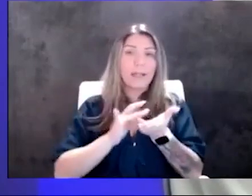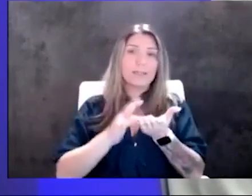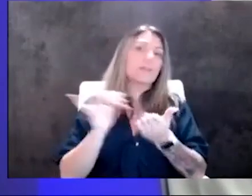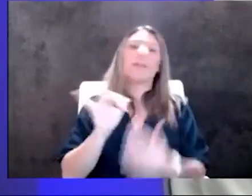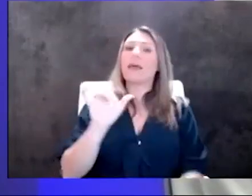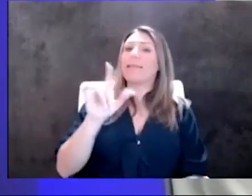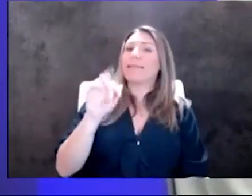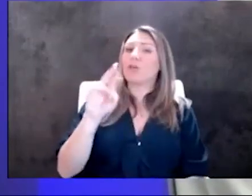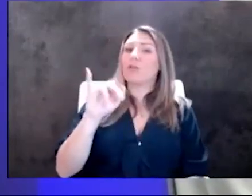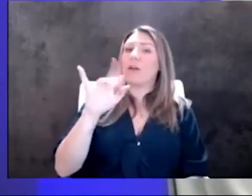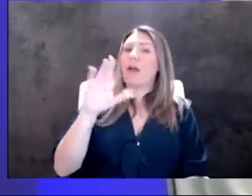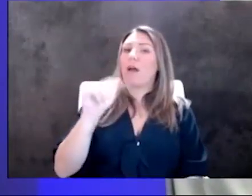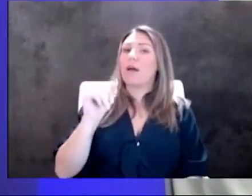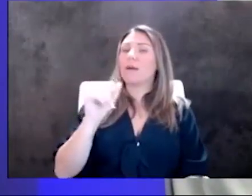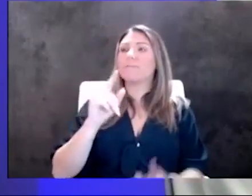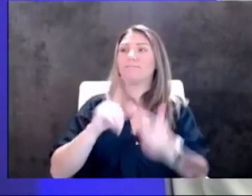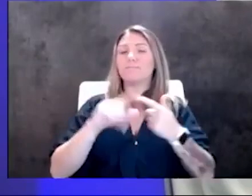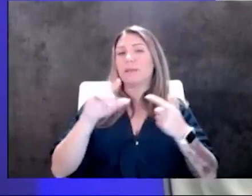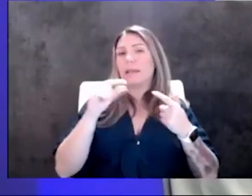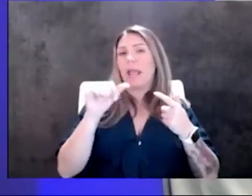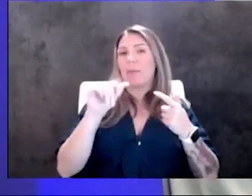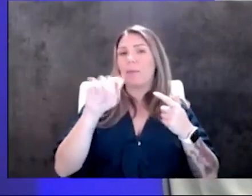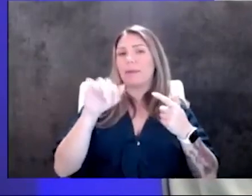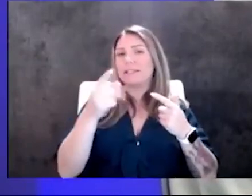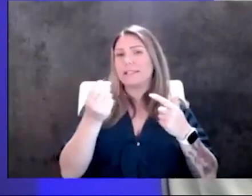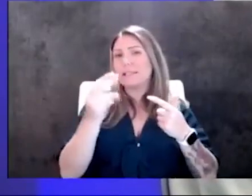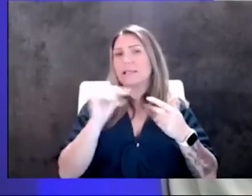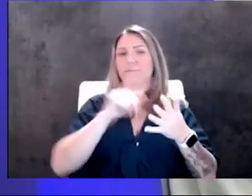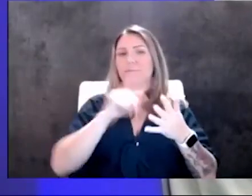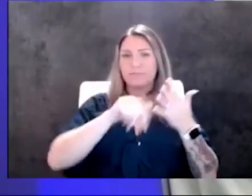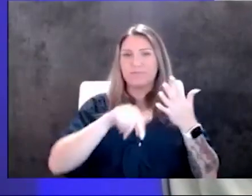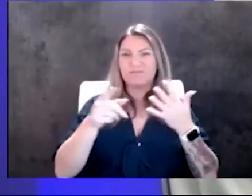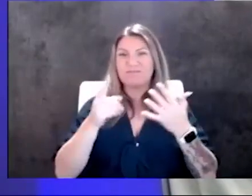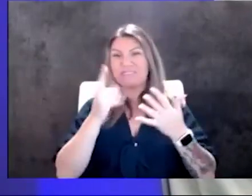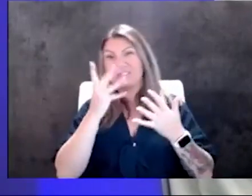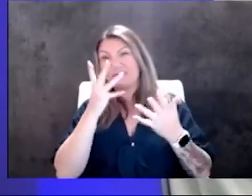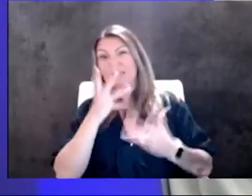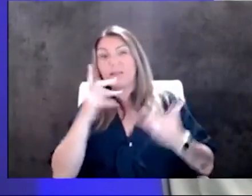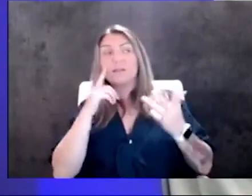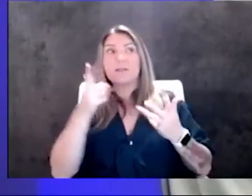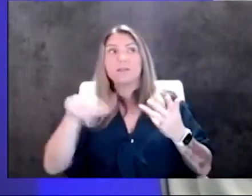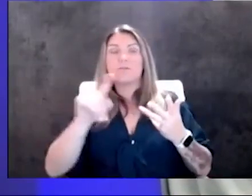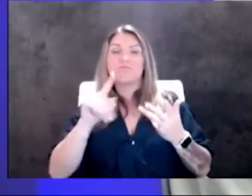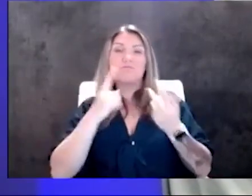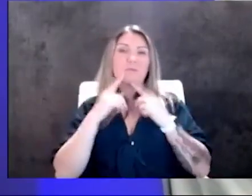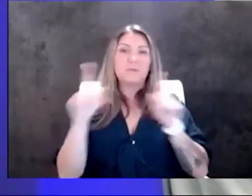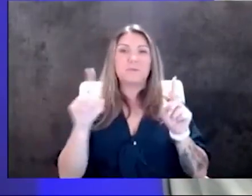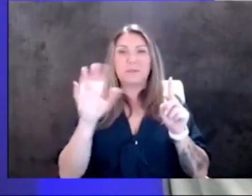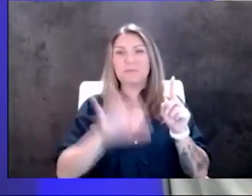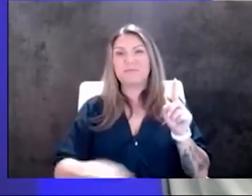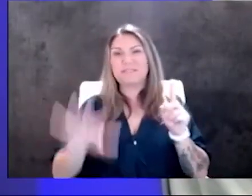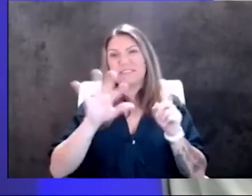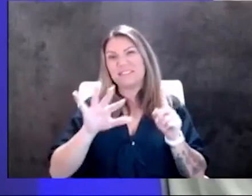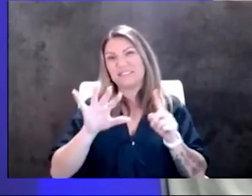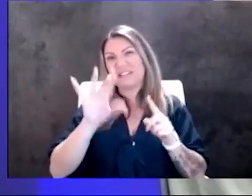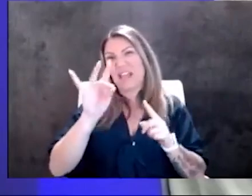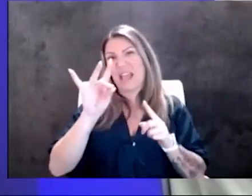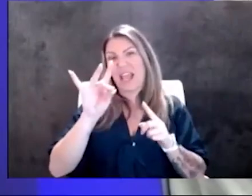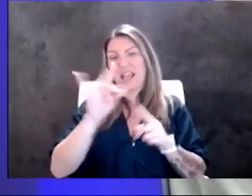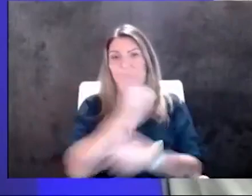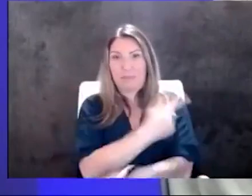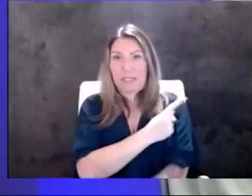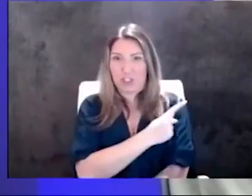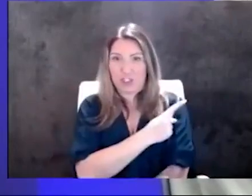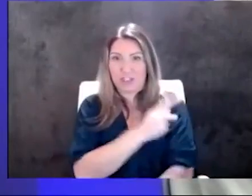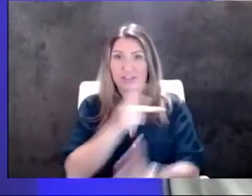pregabalin or gabapentin. Unfortunately, those medications only work is about a number needed to treat about 8 patients. So what that means is that